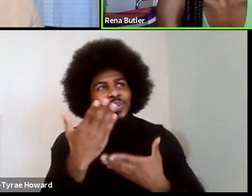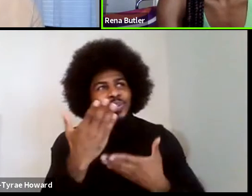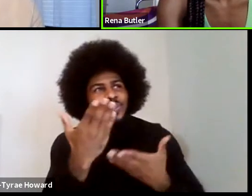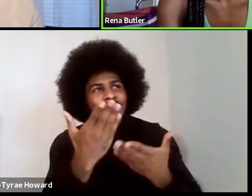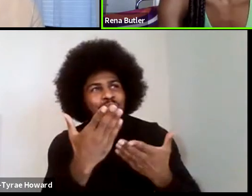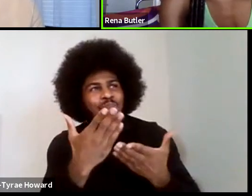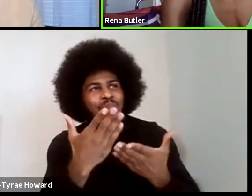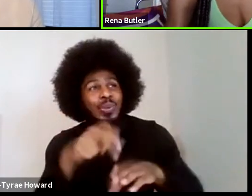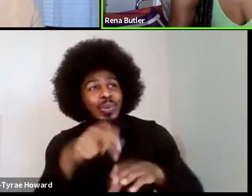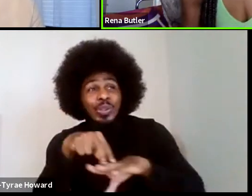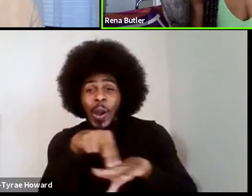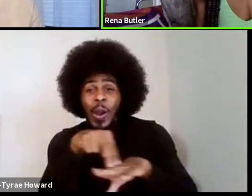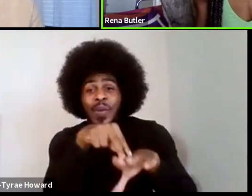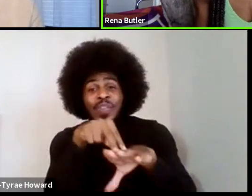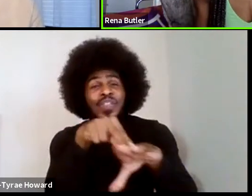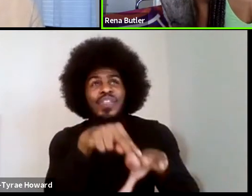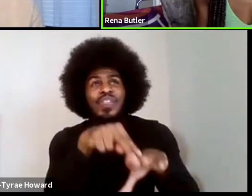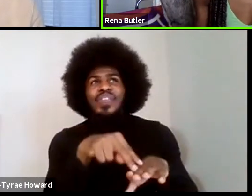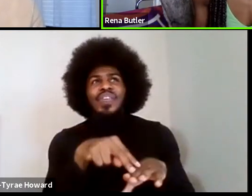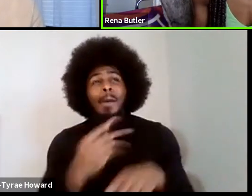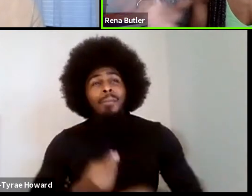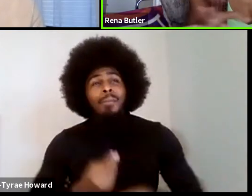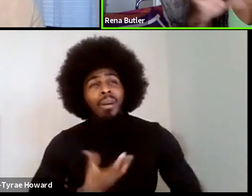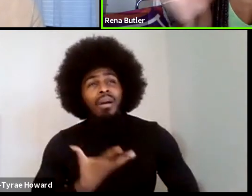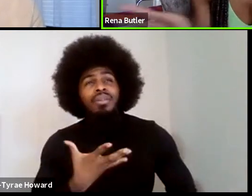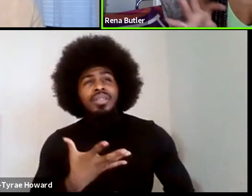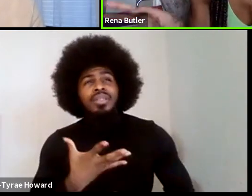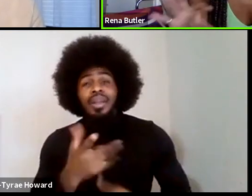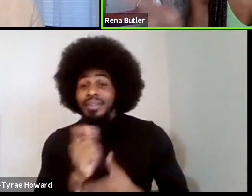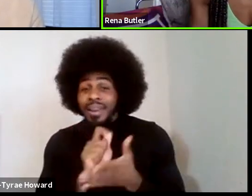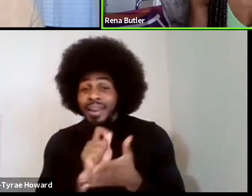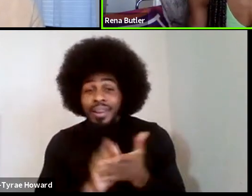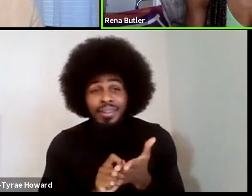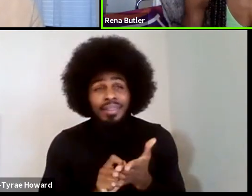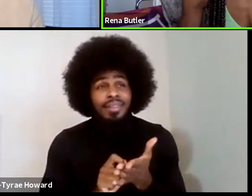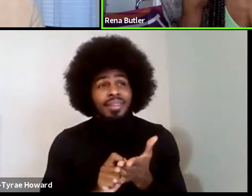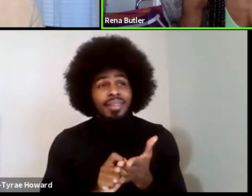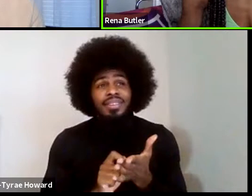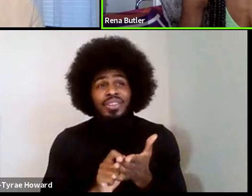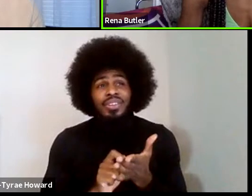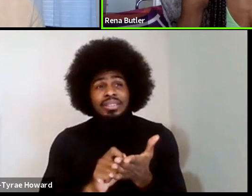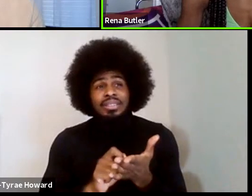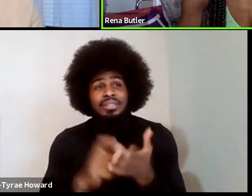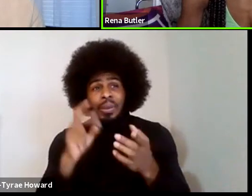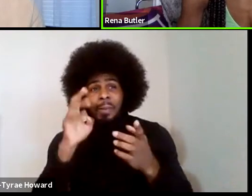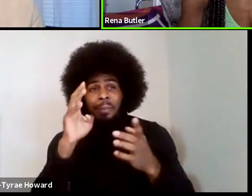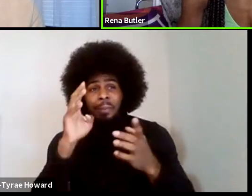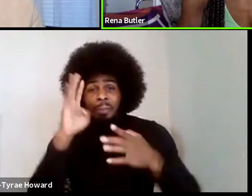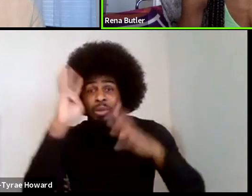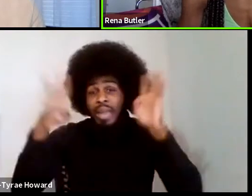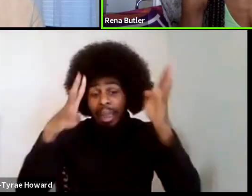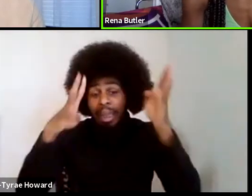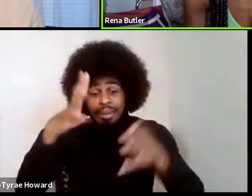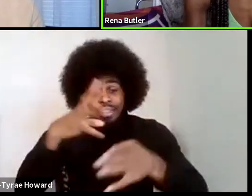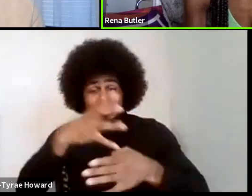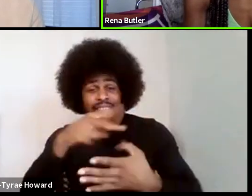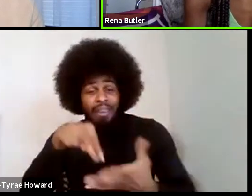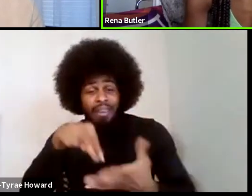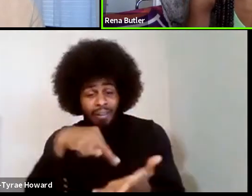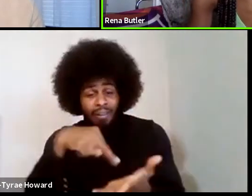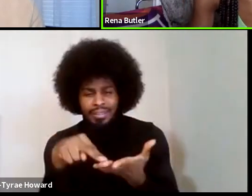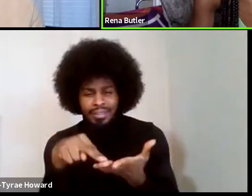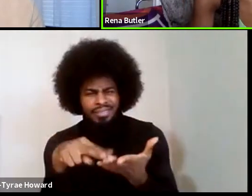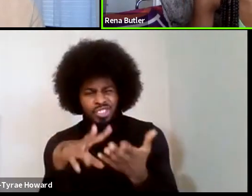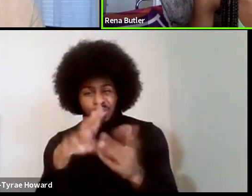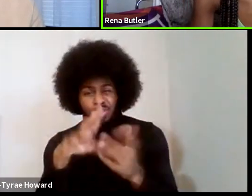Writing, poetry, choreography, it all informs one of the other things. And it's not that I have a goal with any of them.